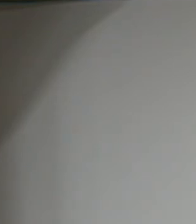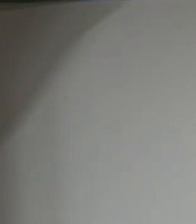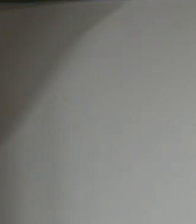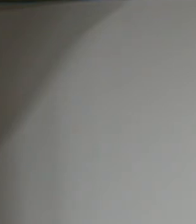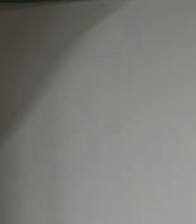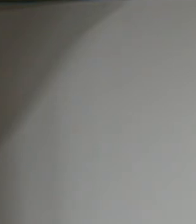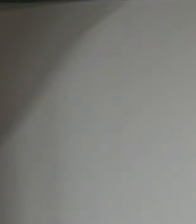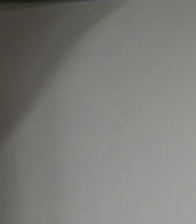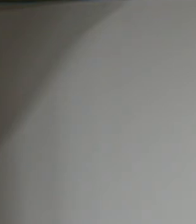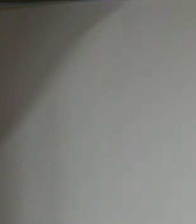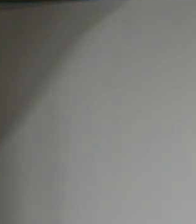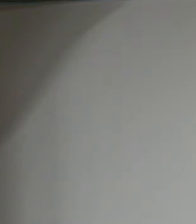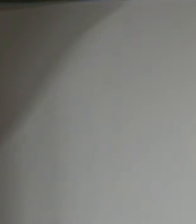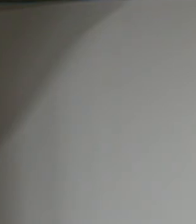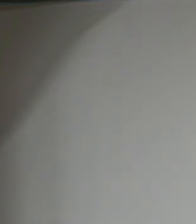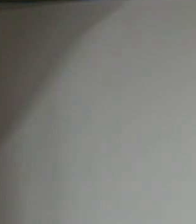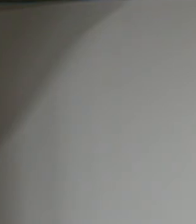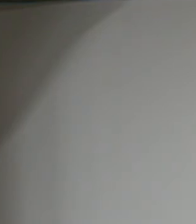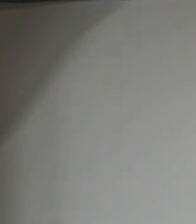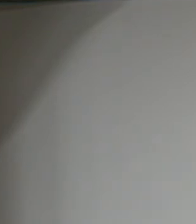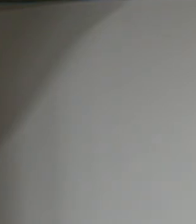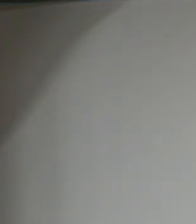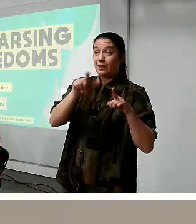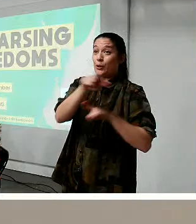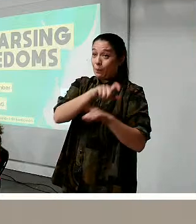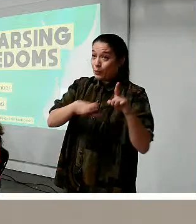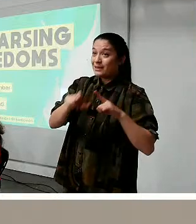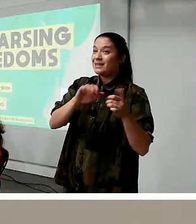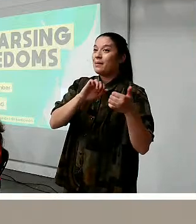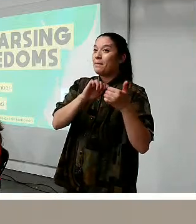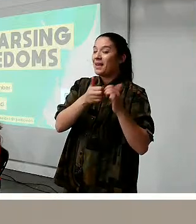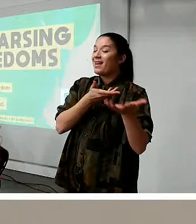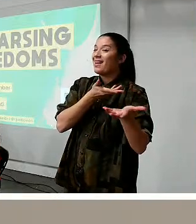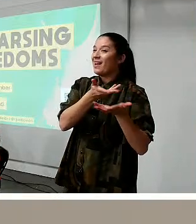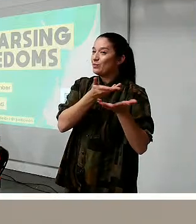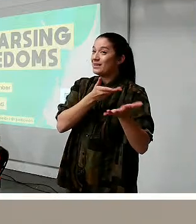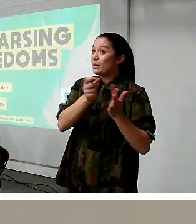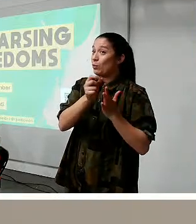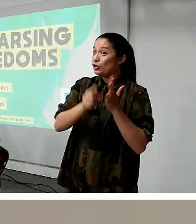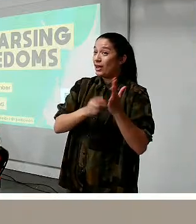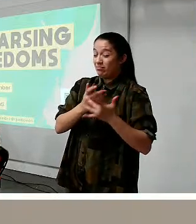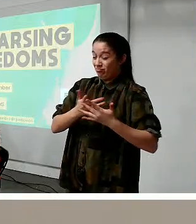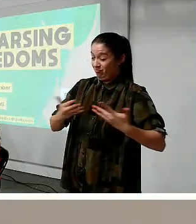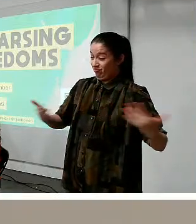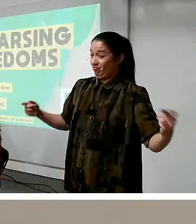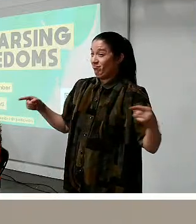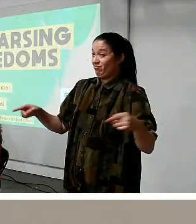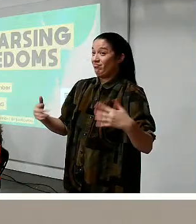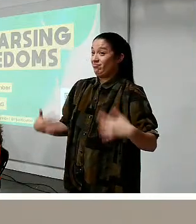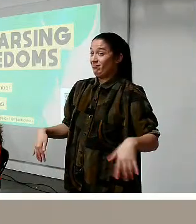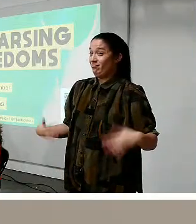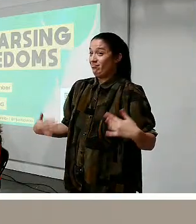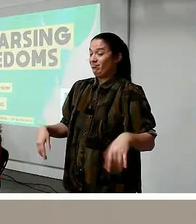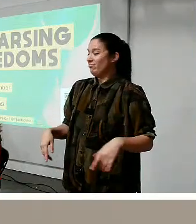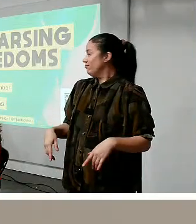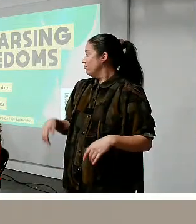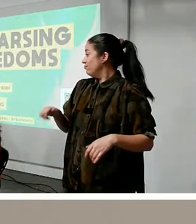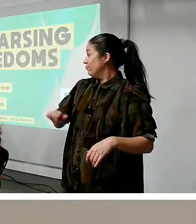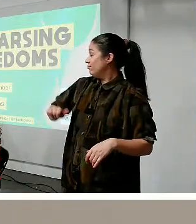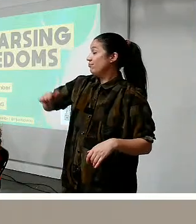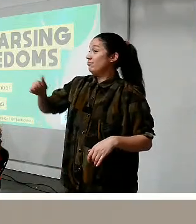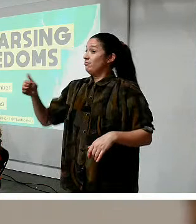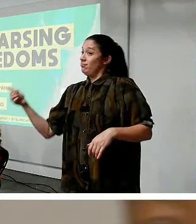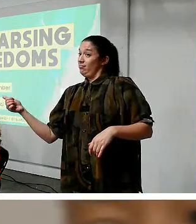for a community peer counselling project. Stella Dadsey, just here to my right, is a published writer and